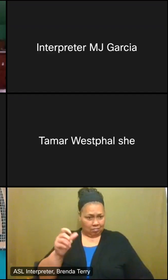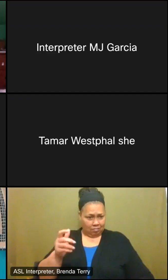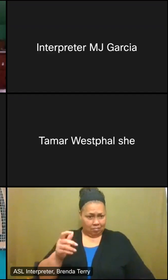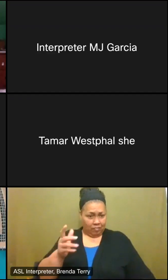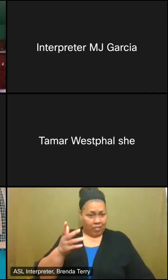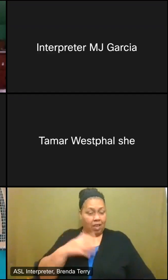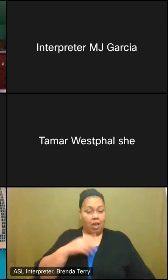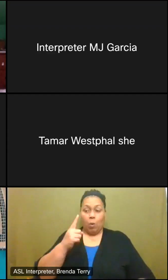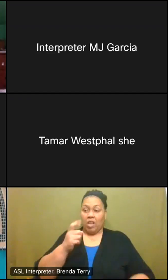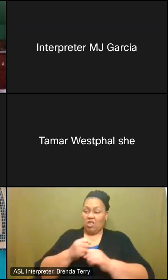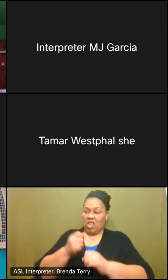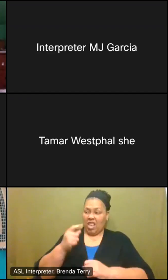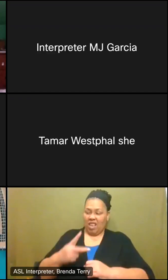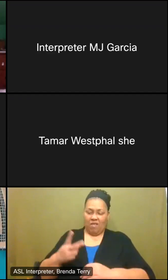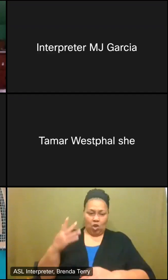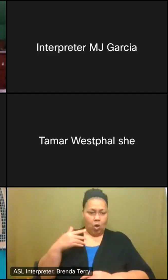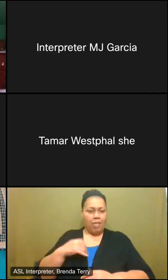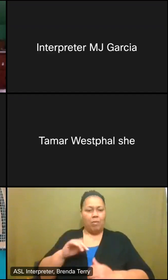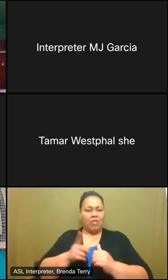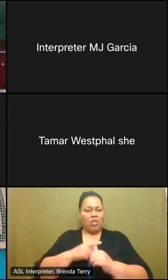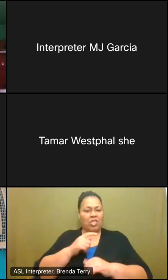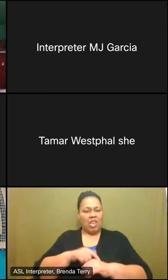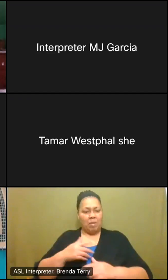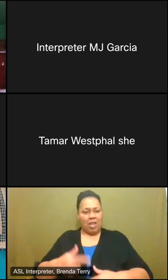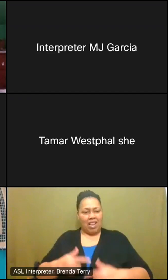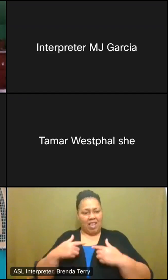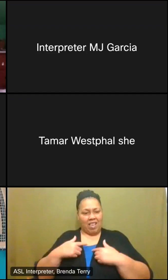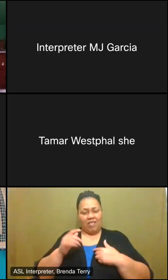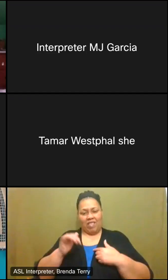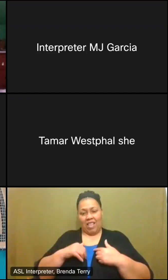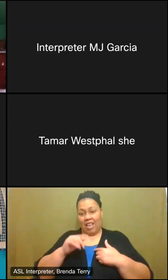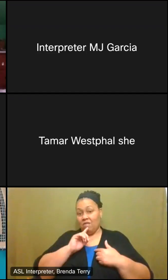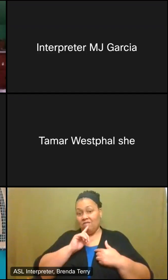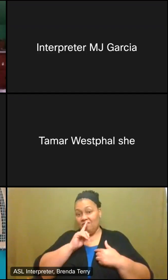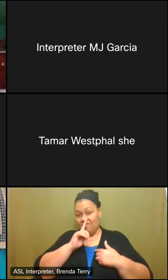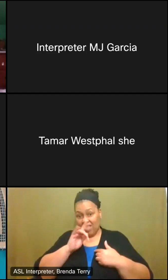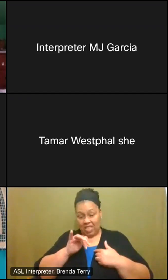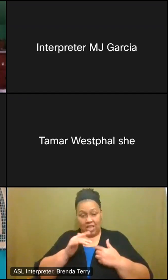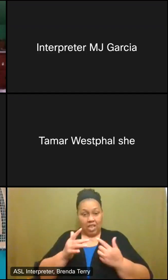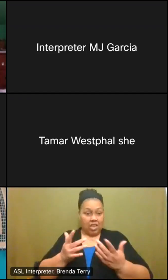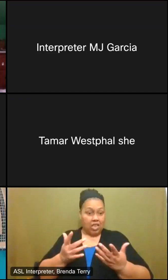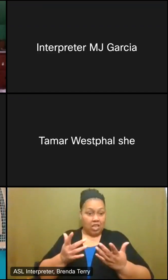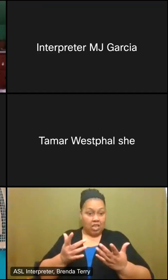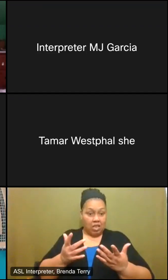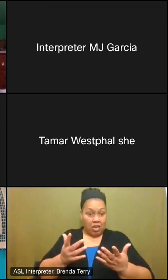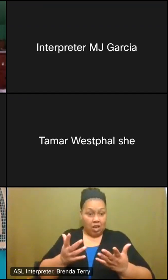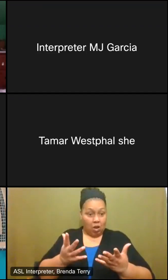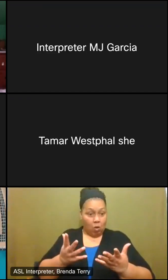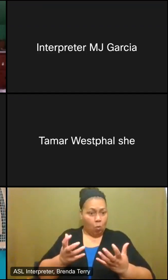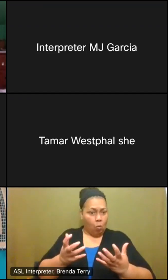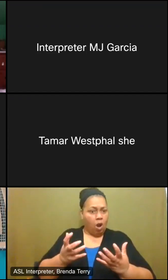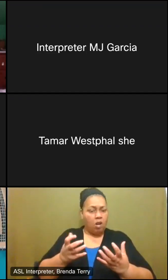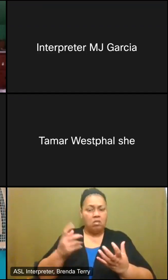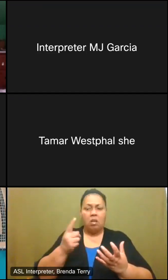And really, it was the first time in my life that I really want something, not for